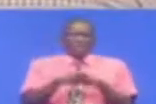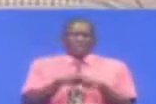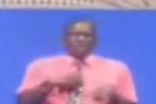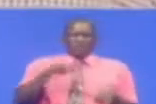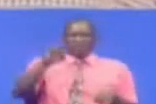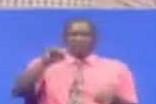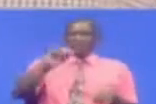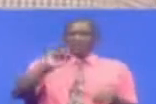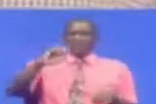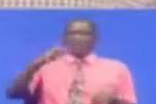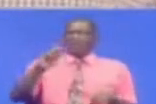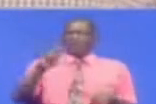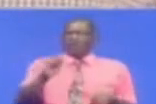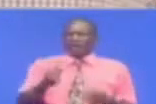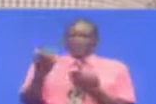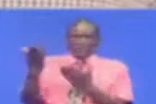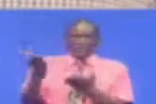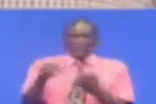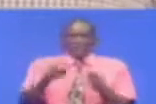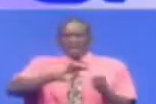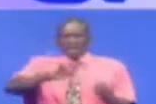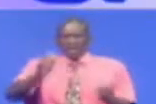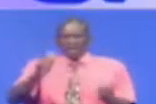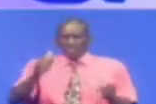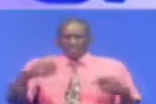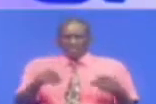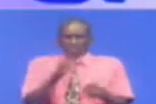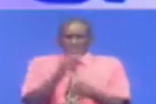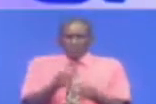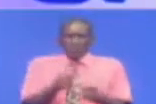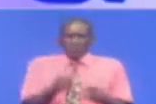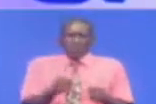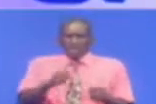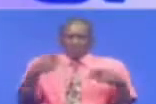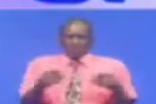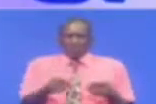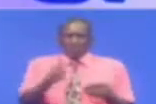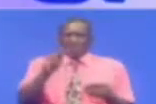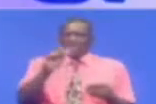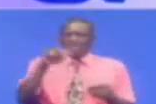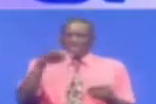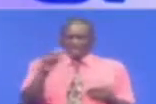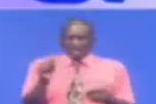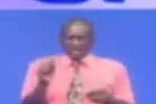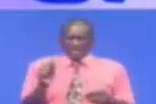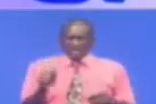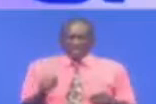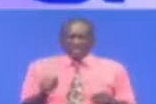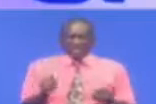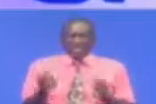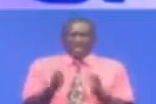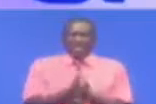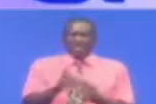Machoka, I think he's there. The others that are worth mentioning is Kinya Gitonga, Rhoda,